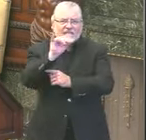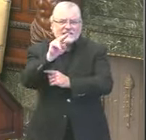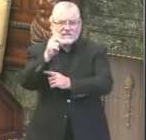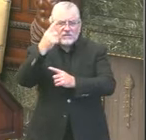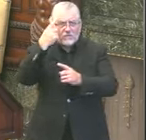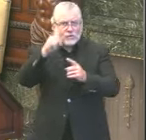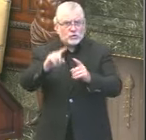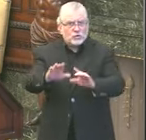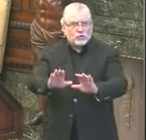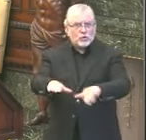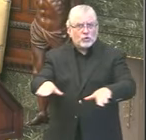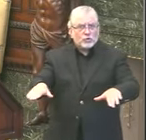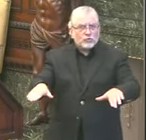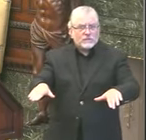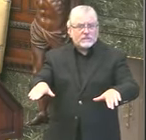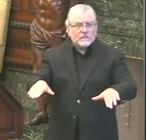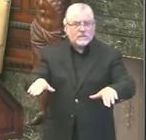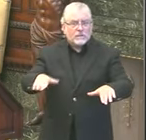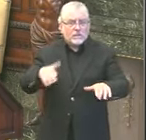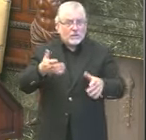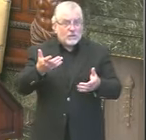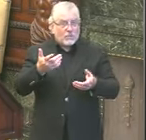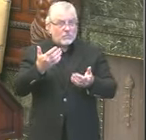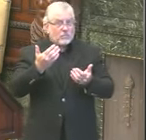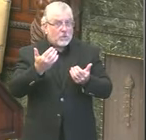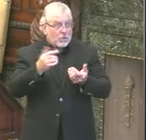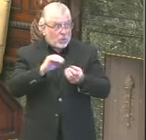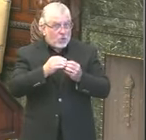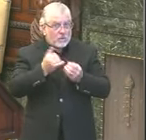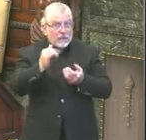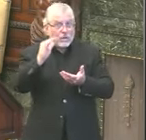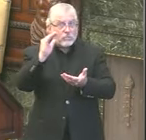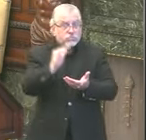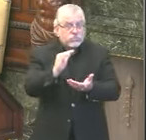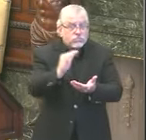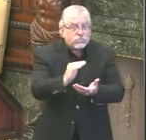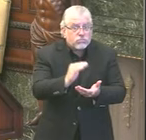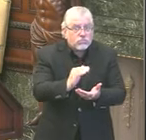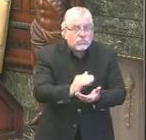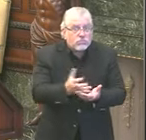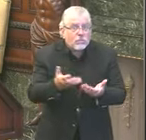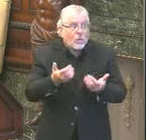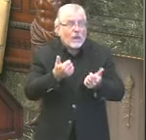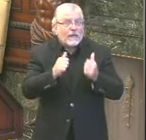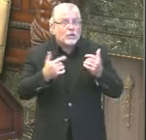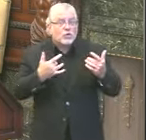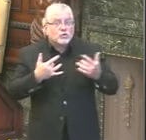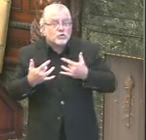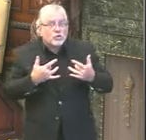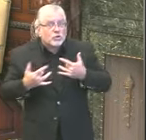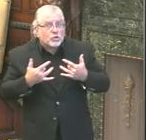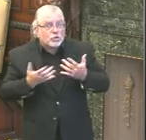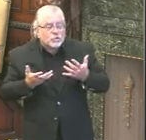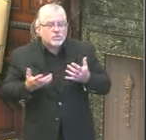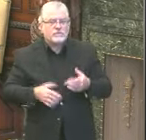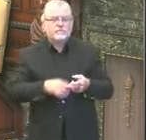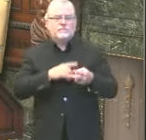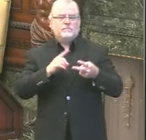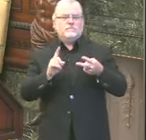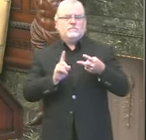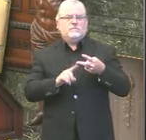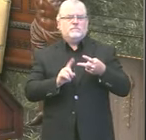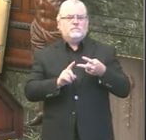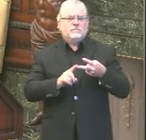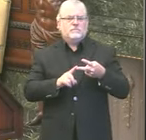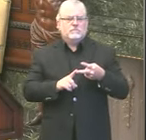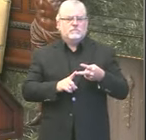a source of worrying for the city. And the second one that is connected with it is what message would you send to parents who are fearful of taking their children to getting them